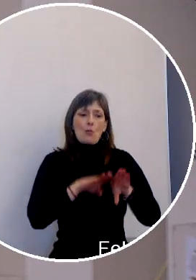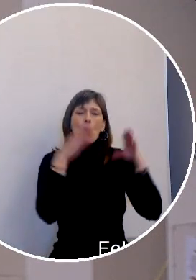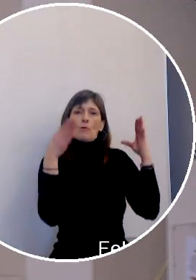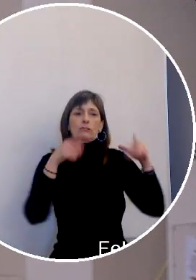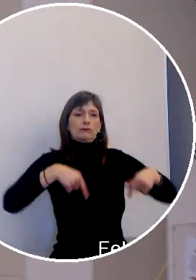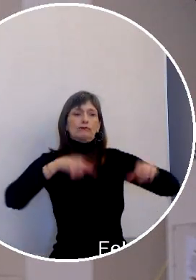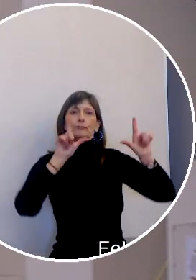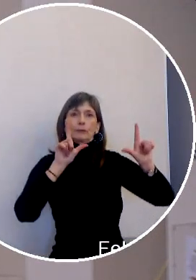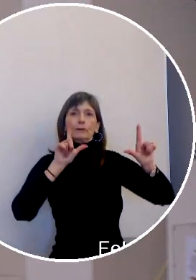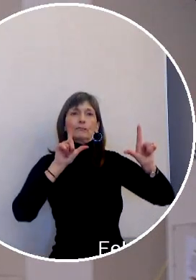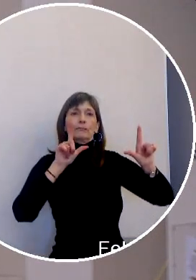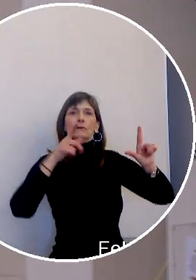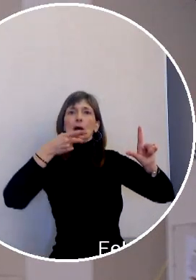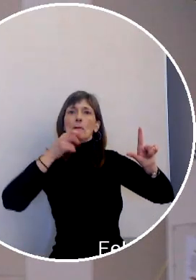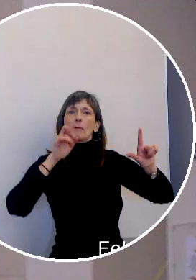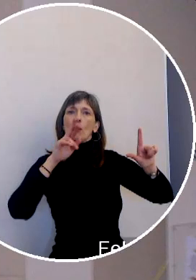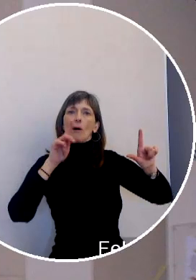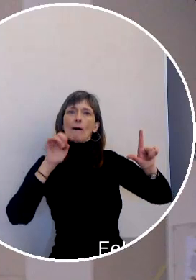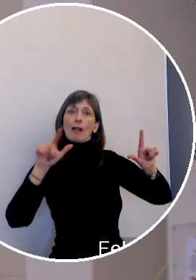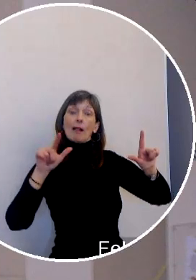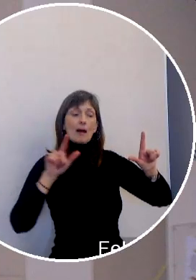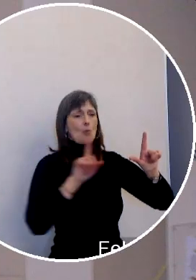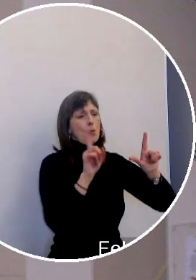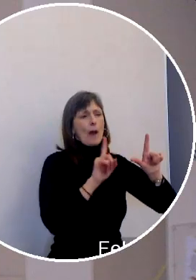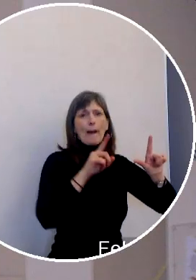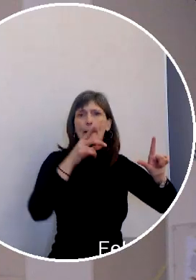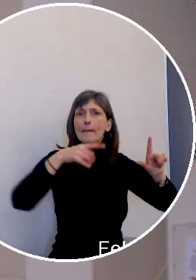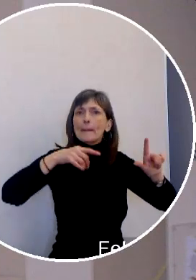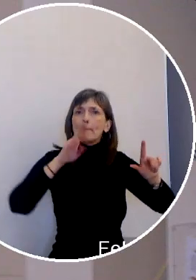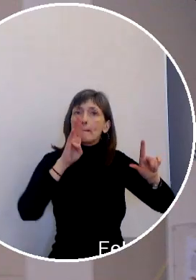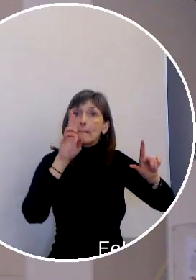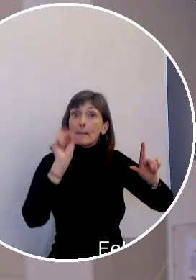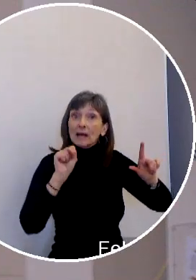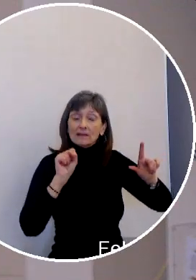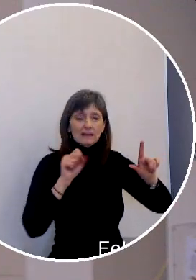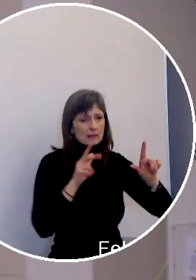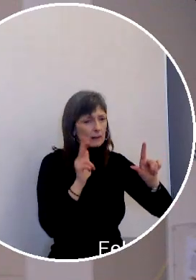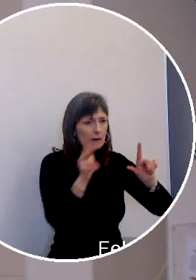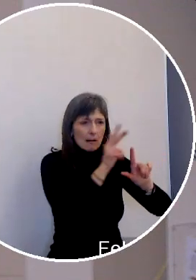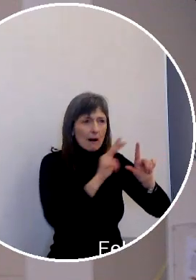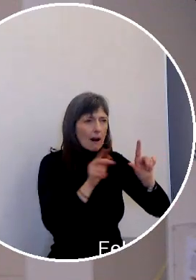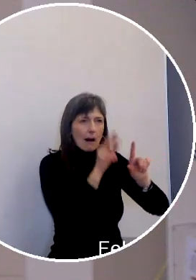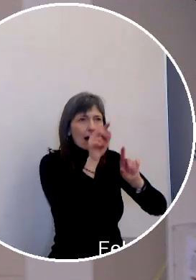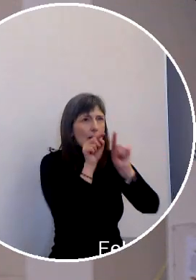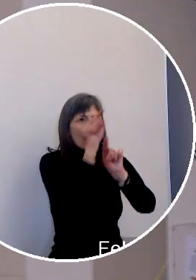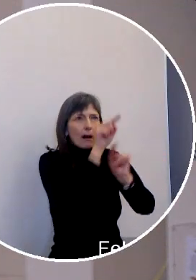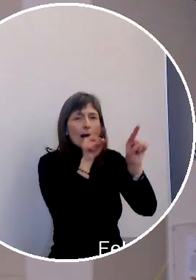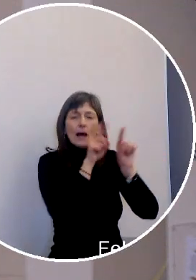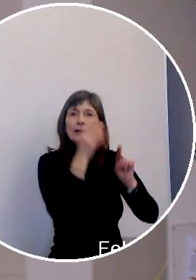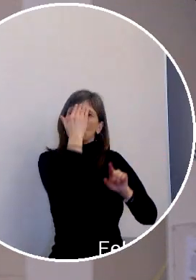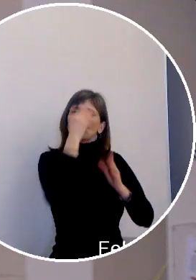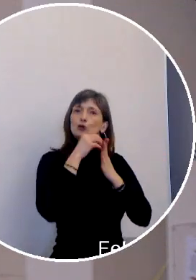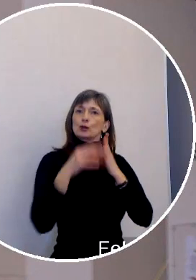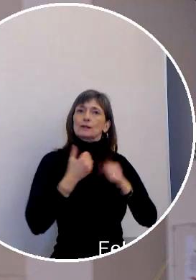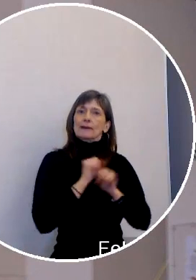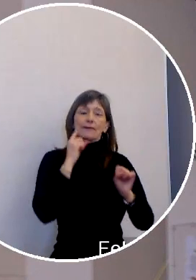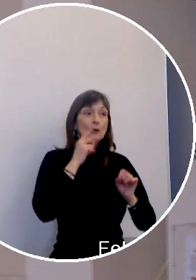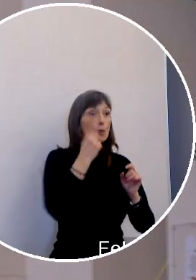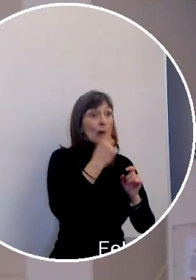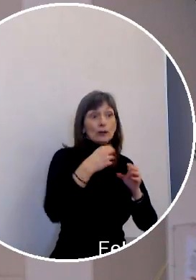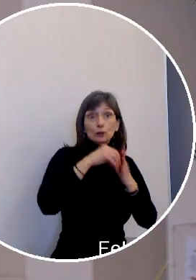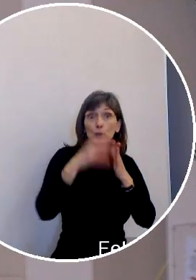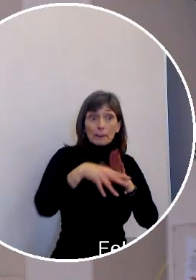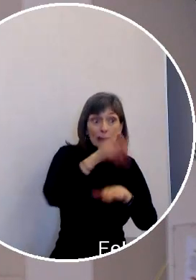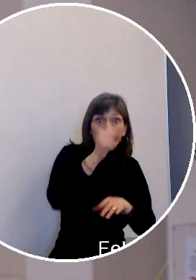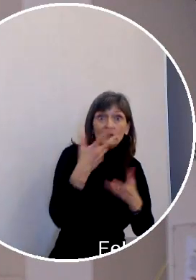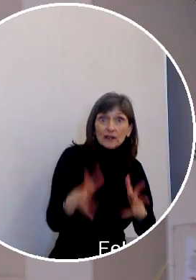will people will be able to see exactly where our buses are located, understand where they're to, for student safety to know where the buses are when they're being picked